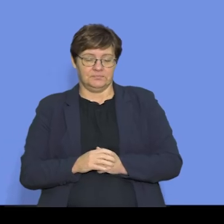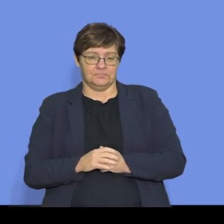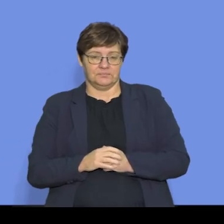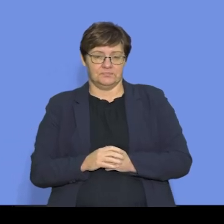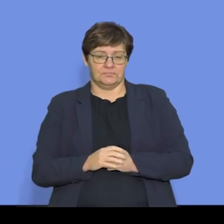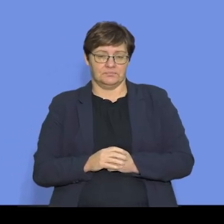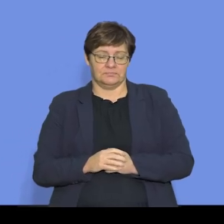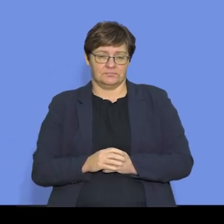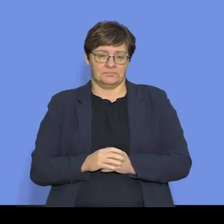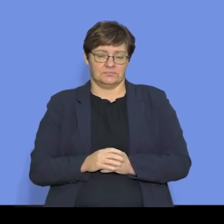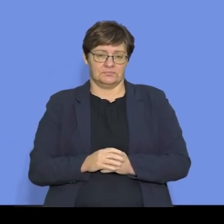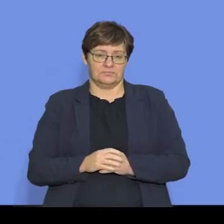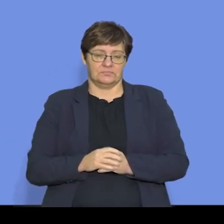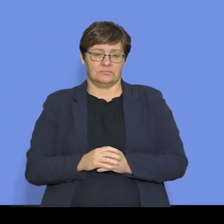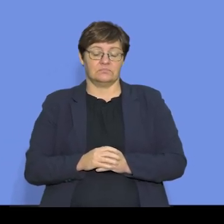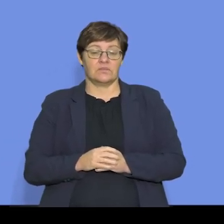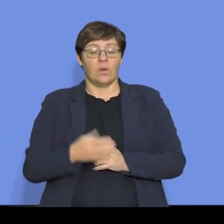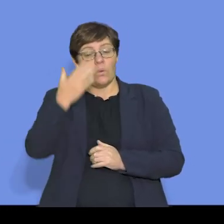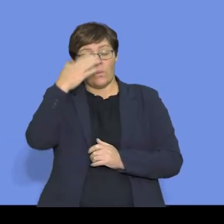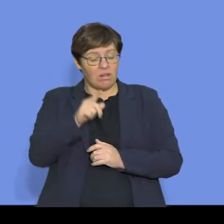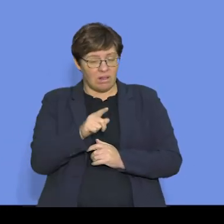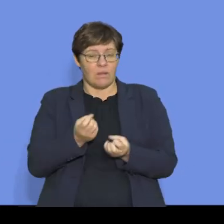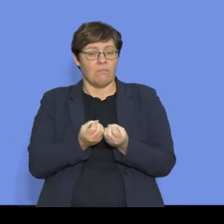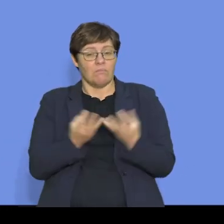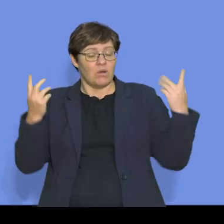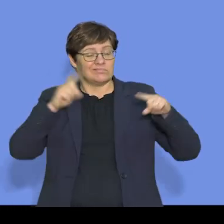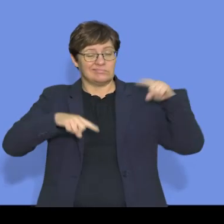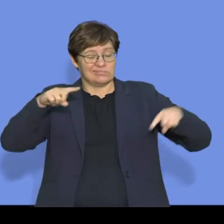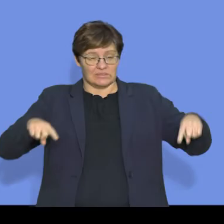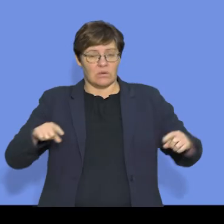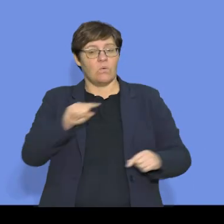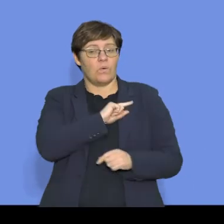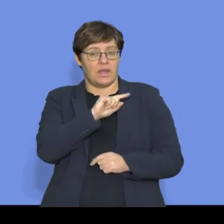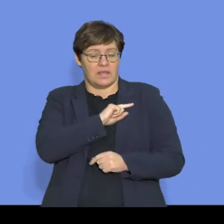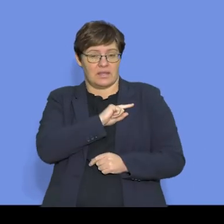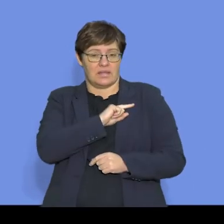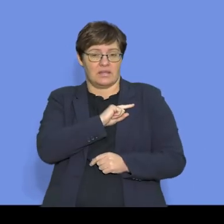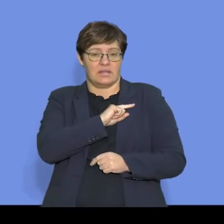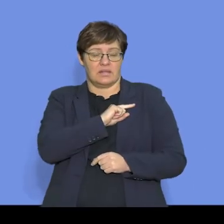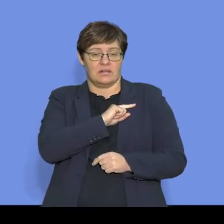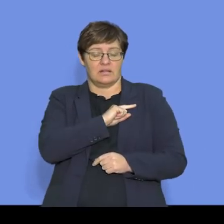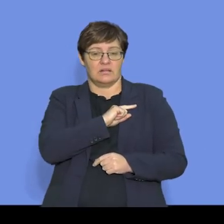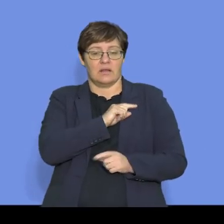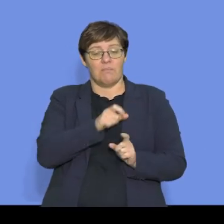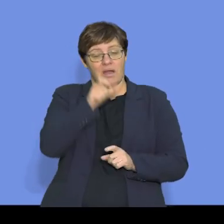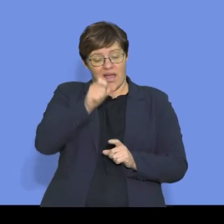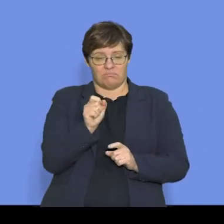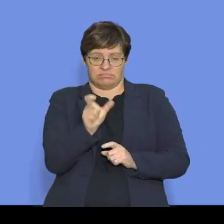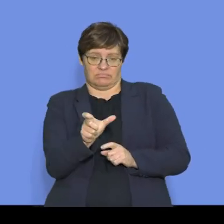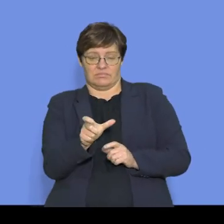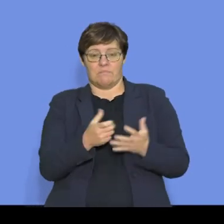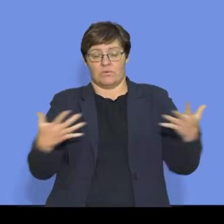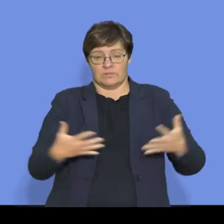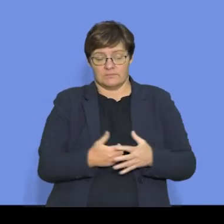there, that is the mammals, and we know they have the most different species because their bar is